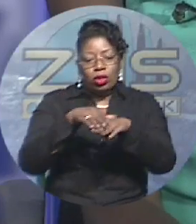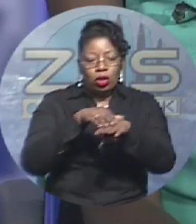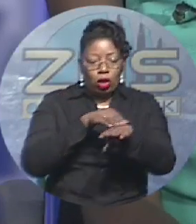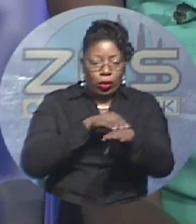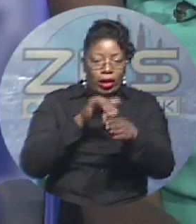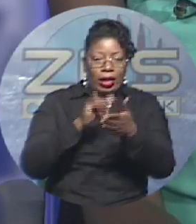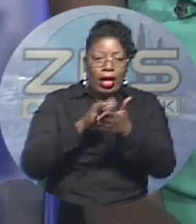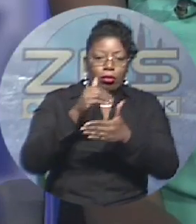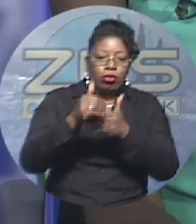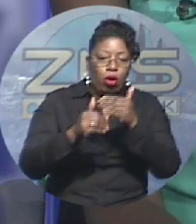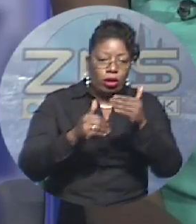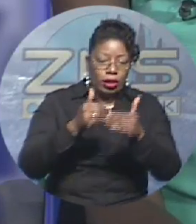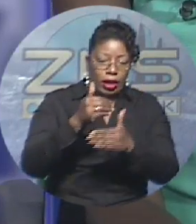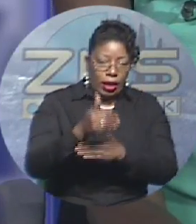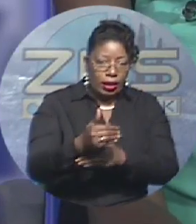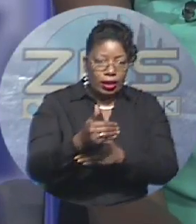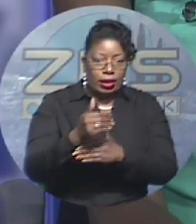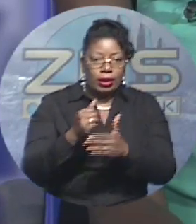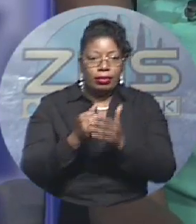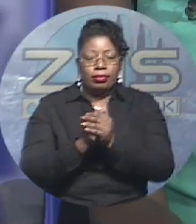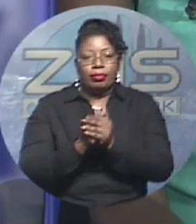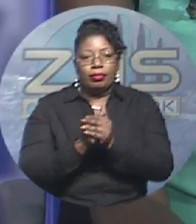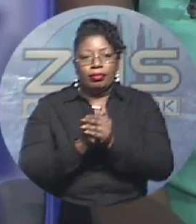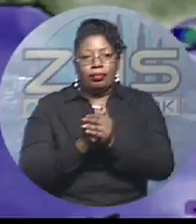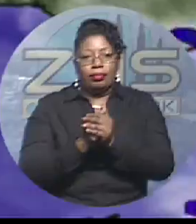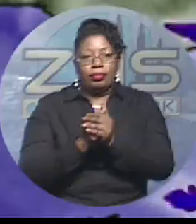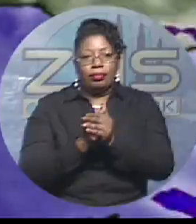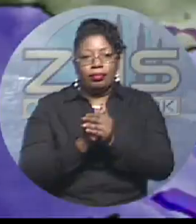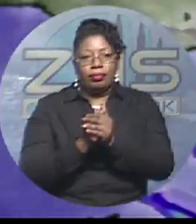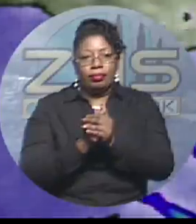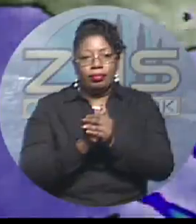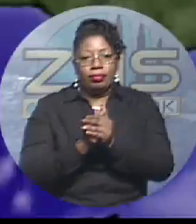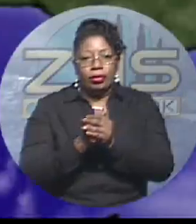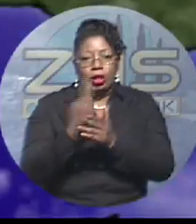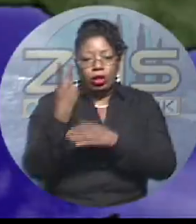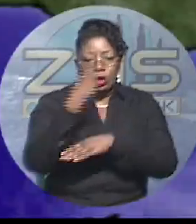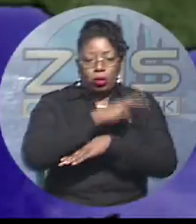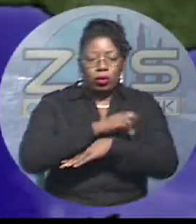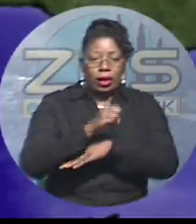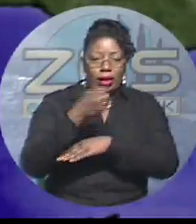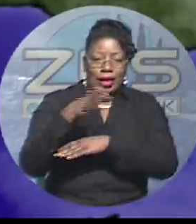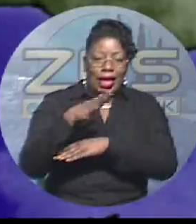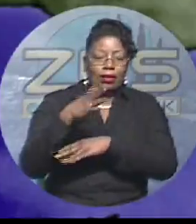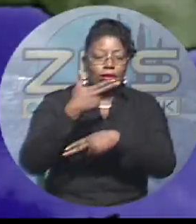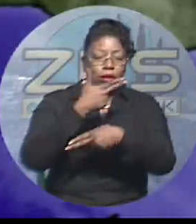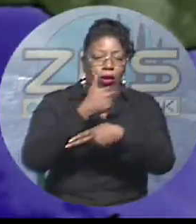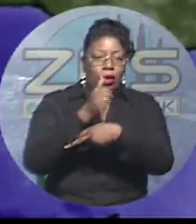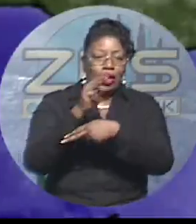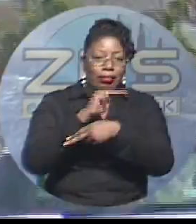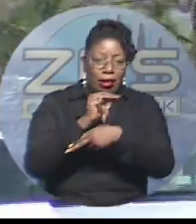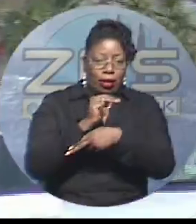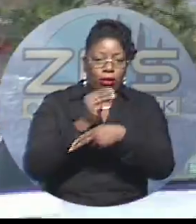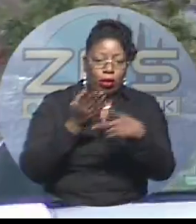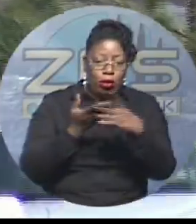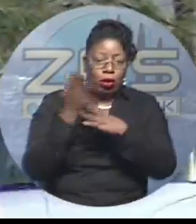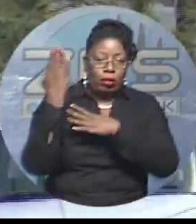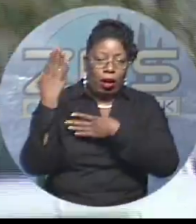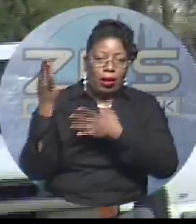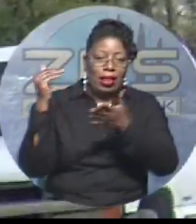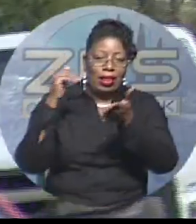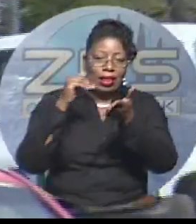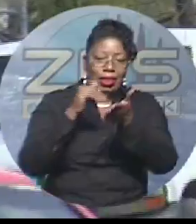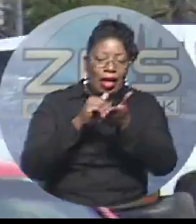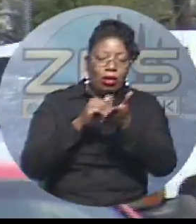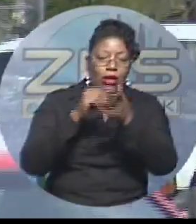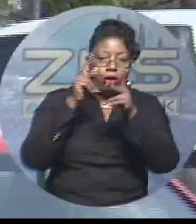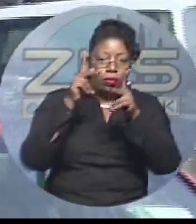down the process. Cleopatra Murphy reports. 2 days after Hurricane Matthew tore through New Providence, thousands of Bahamas